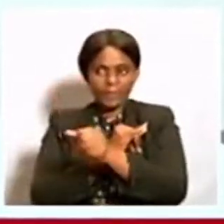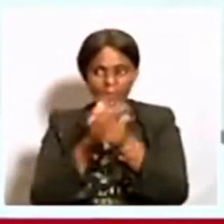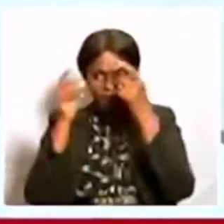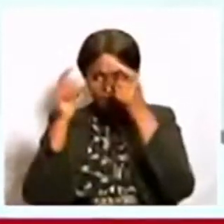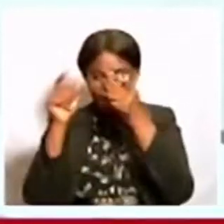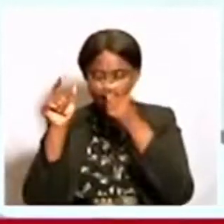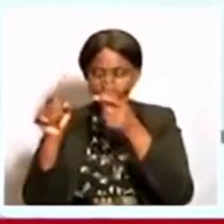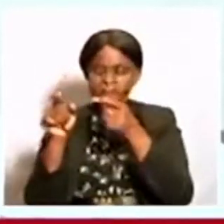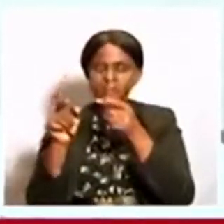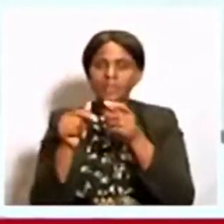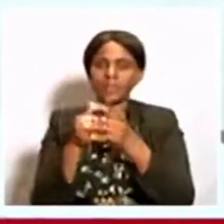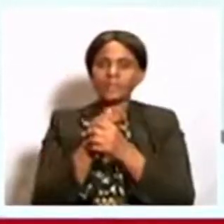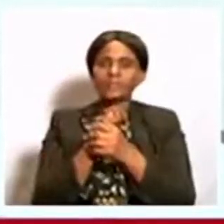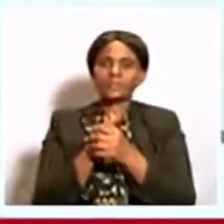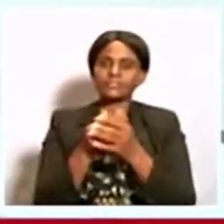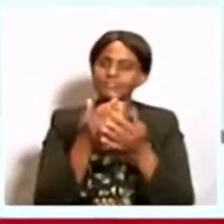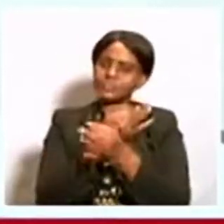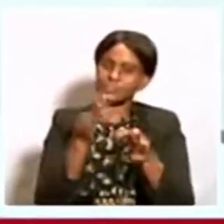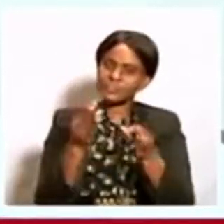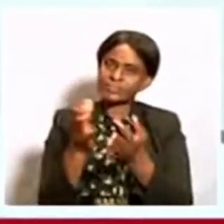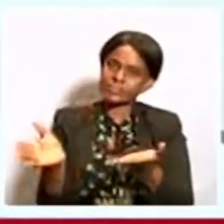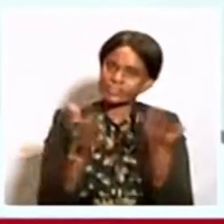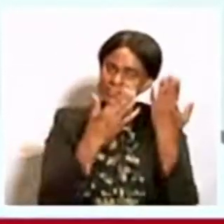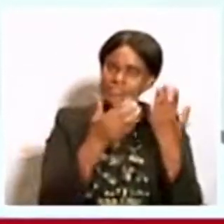this man sits. Please, you are free to leave.